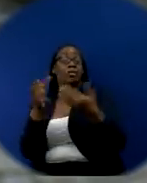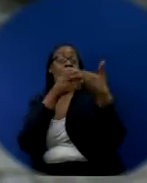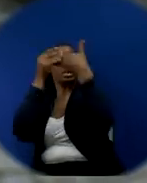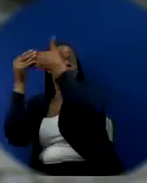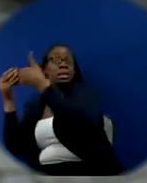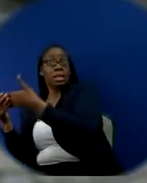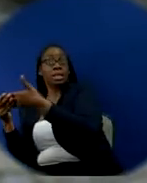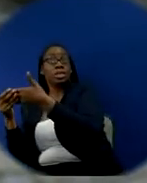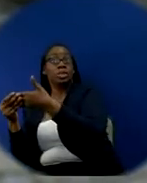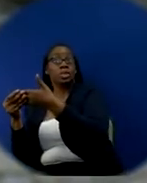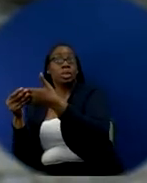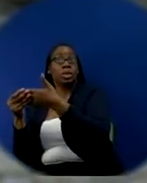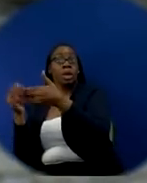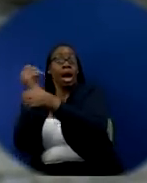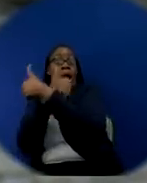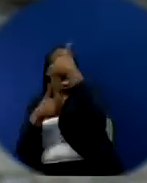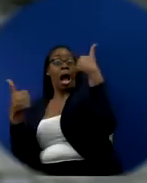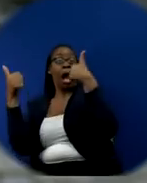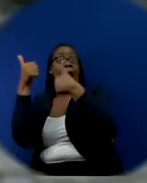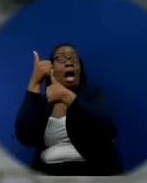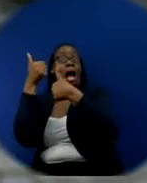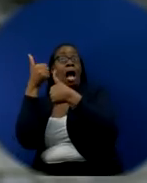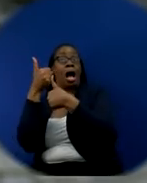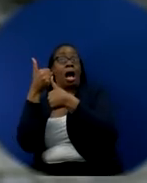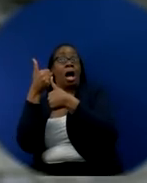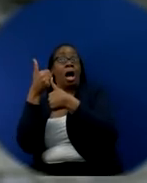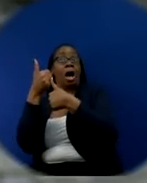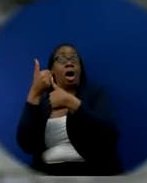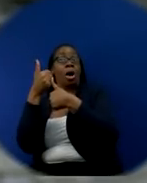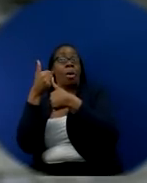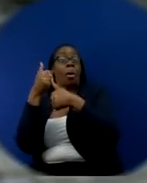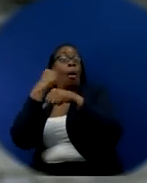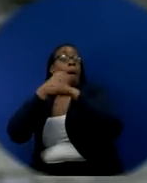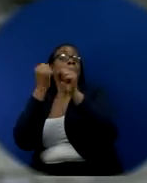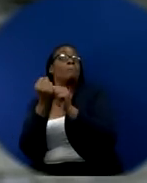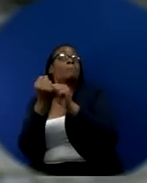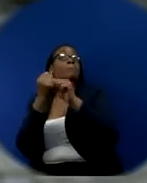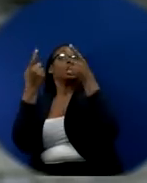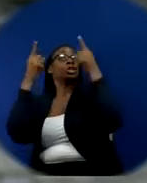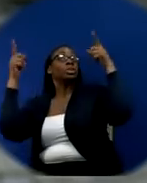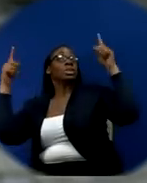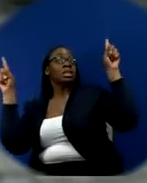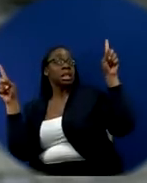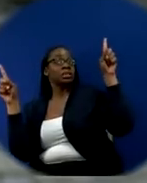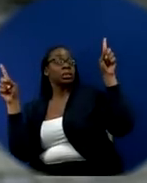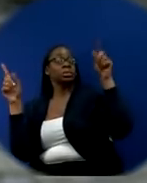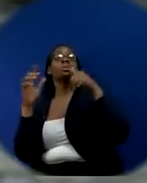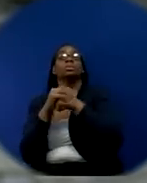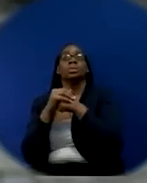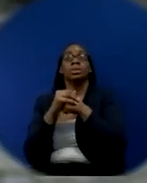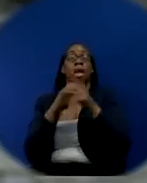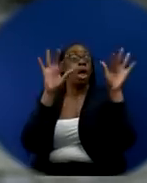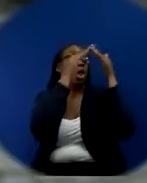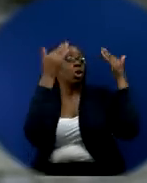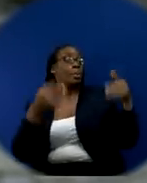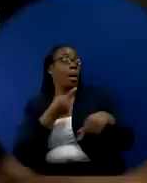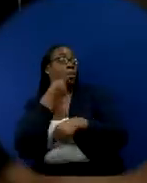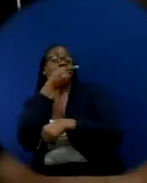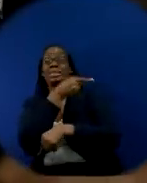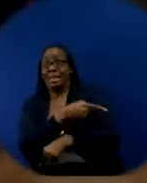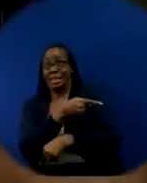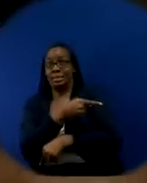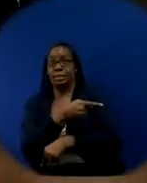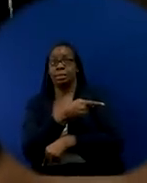you, I'll promote you. I'll take you higher. I'll move you farther than you ever expected. The Bible